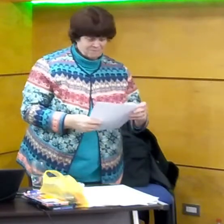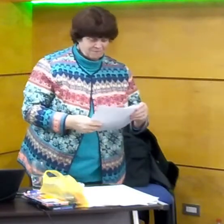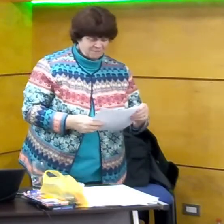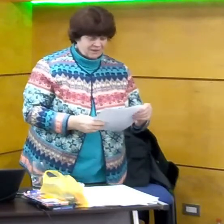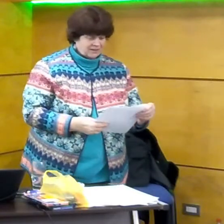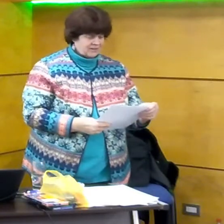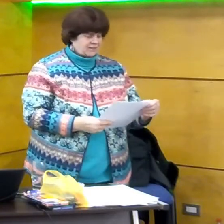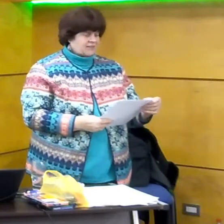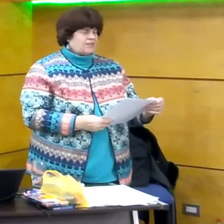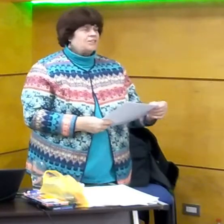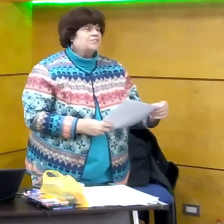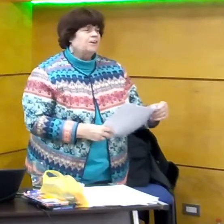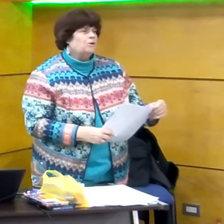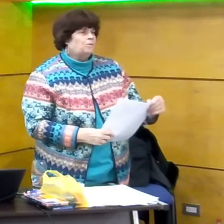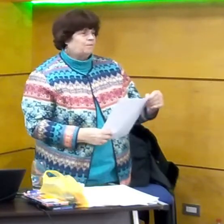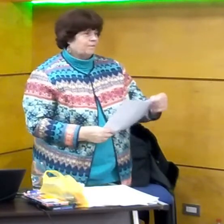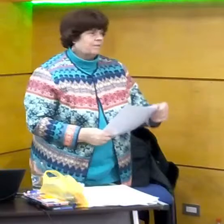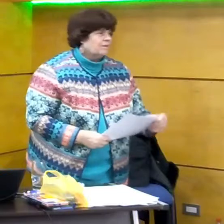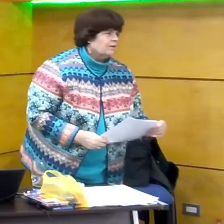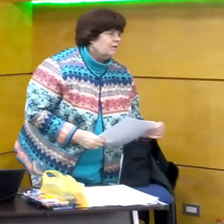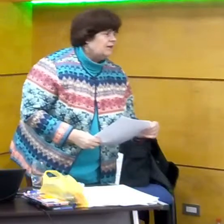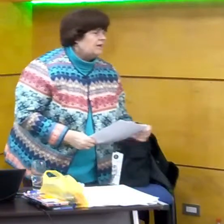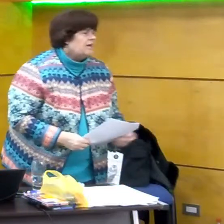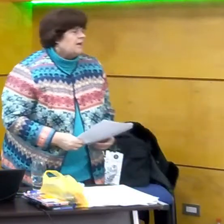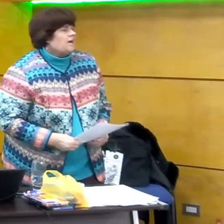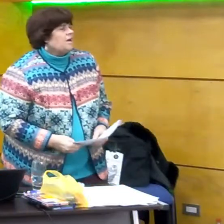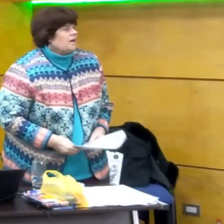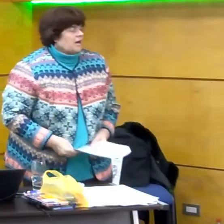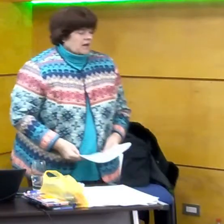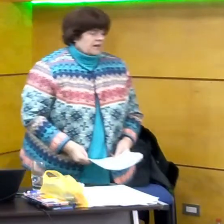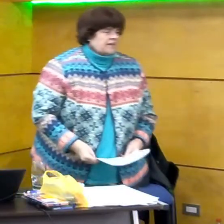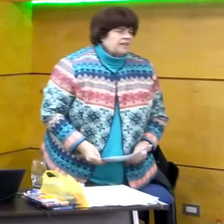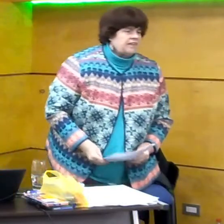Okay? So,